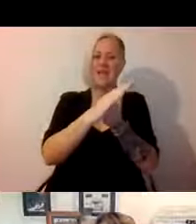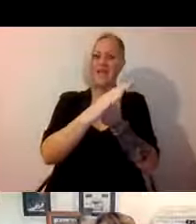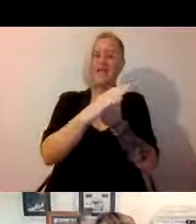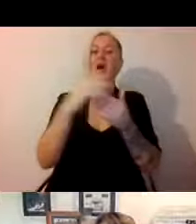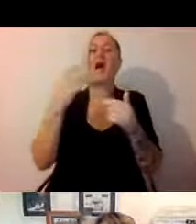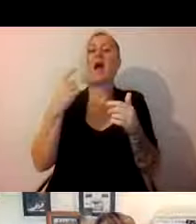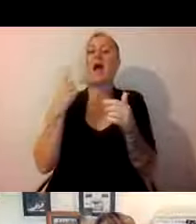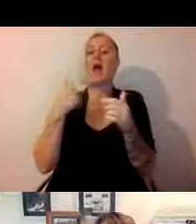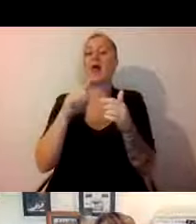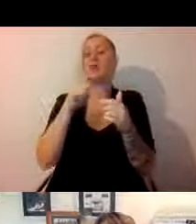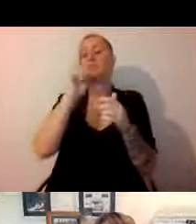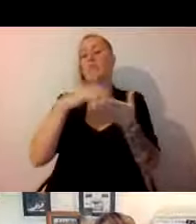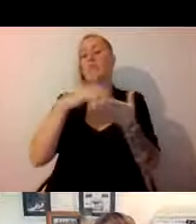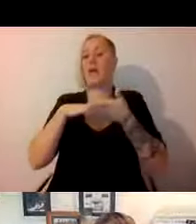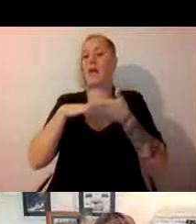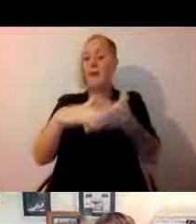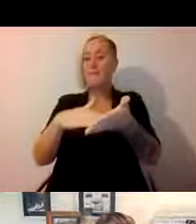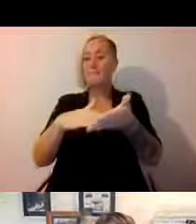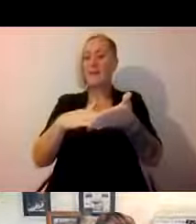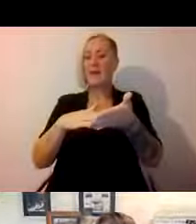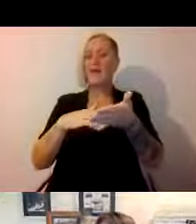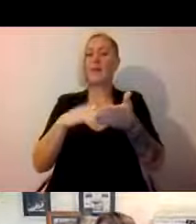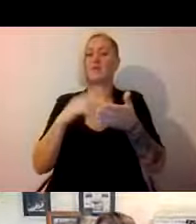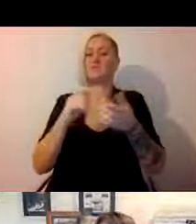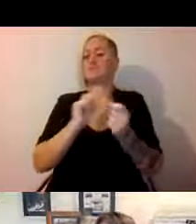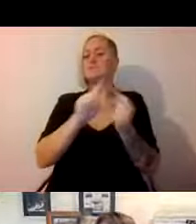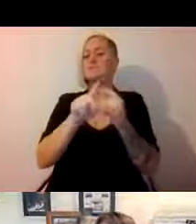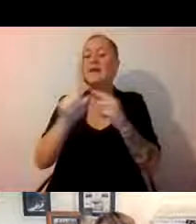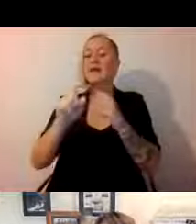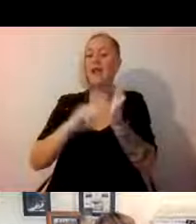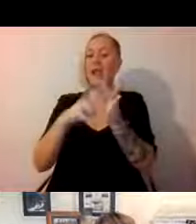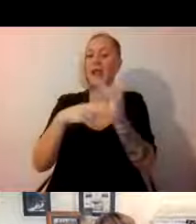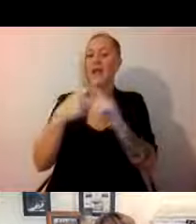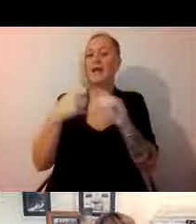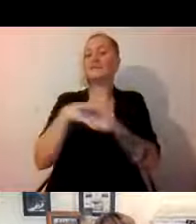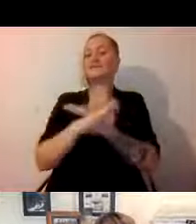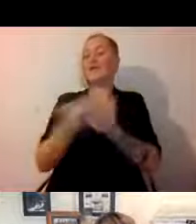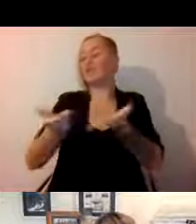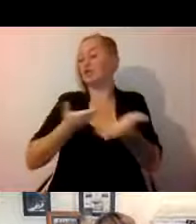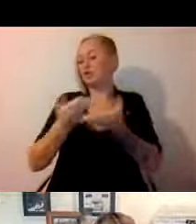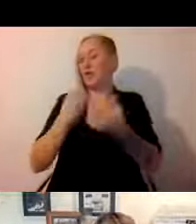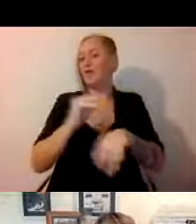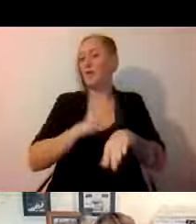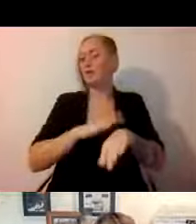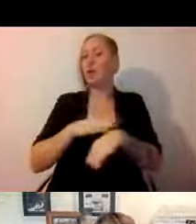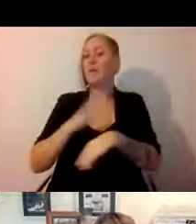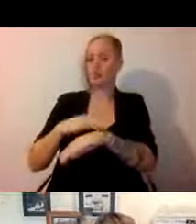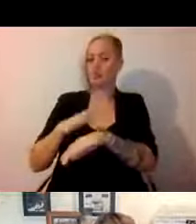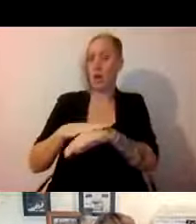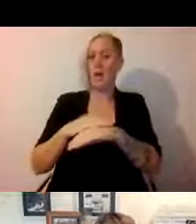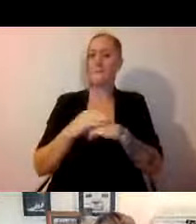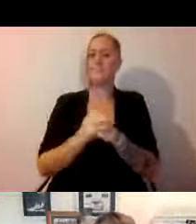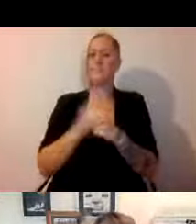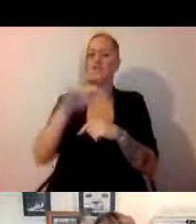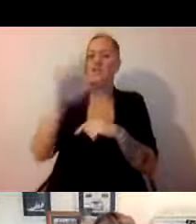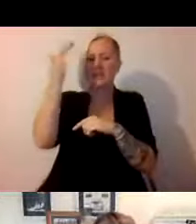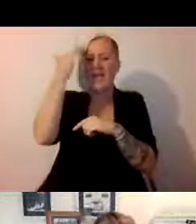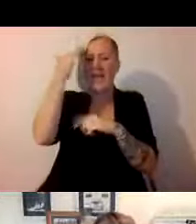she's going to be helping out by sending some links in the chat from time to time. So make sure you keep an eye on that.